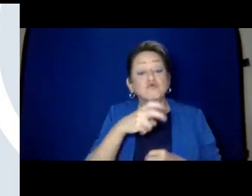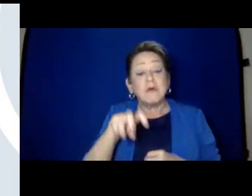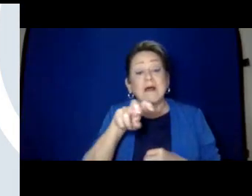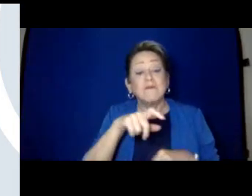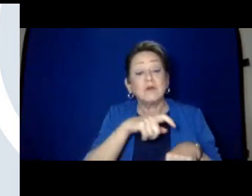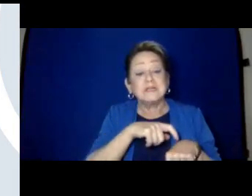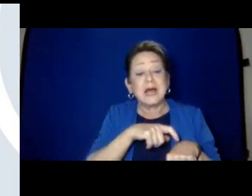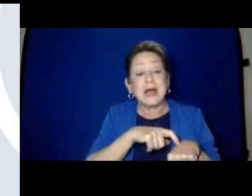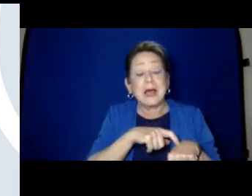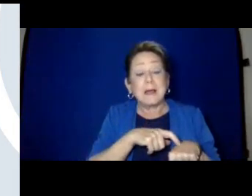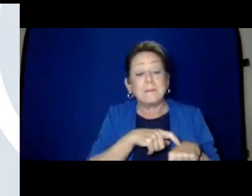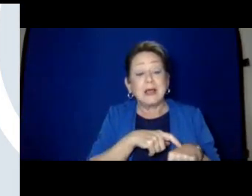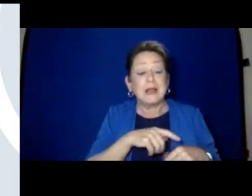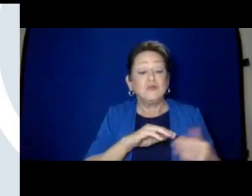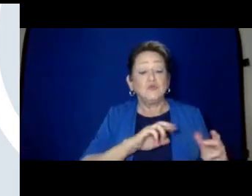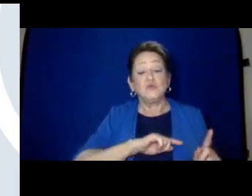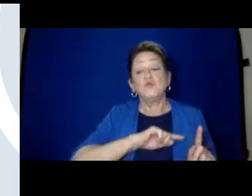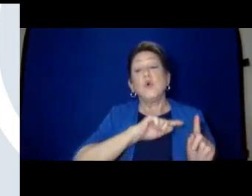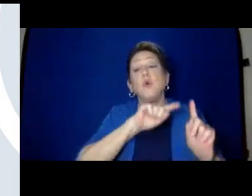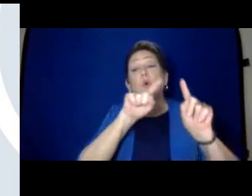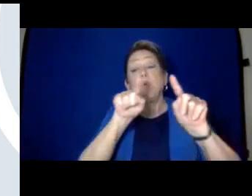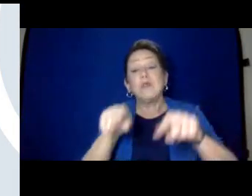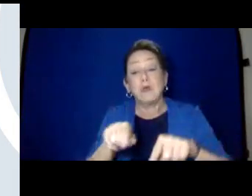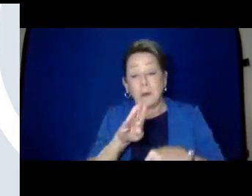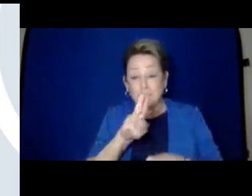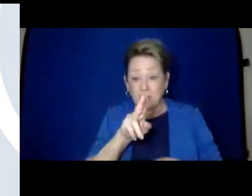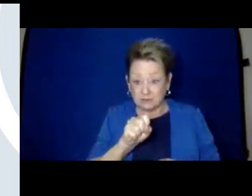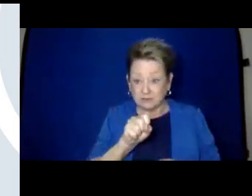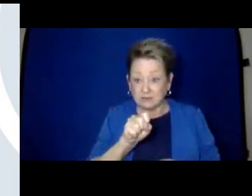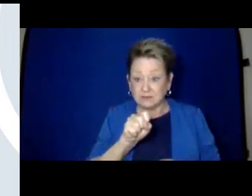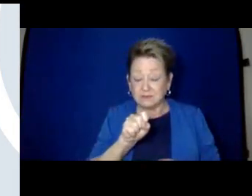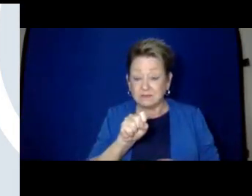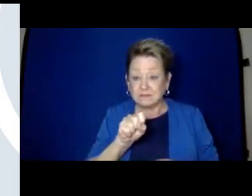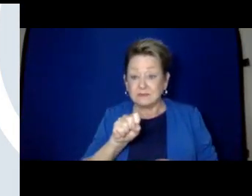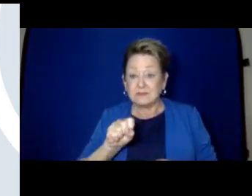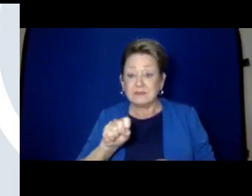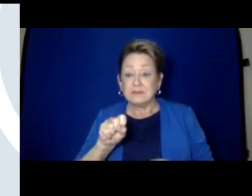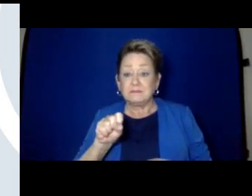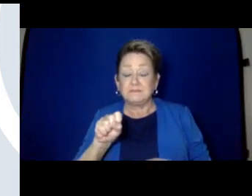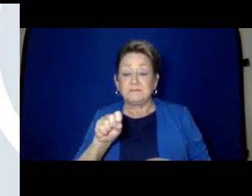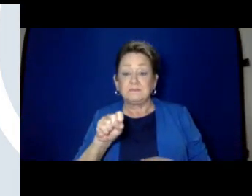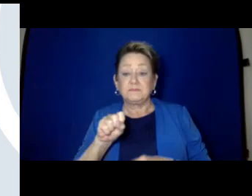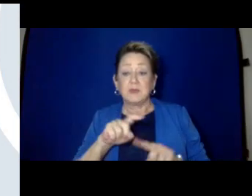to and from our layover locations, but that's generally not